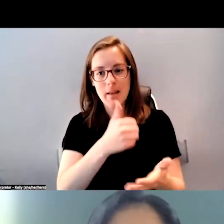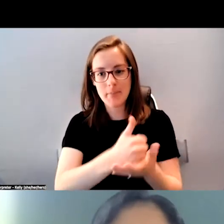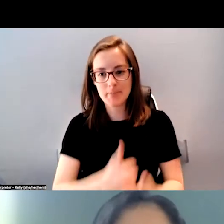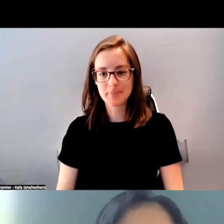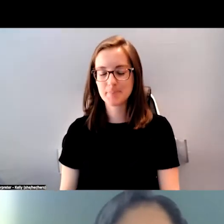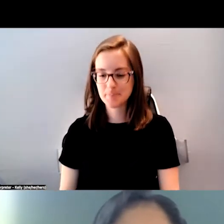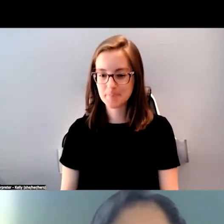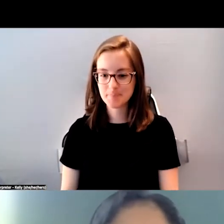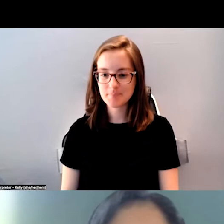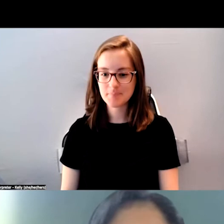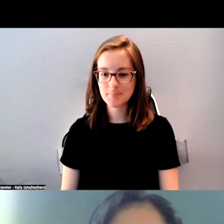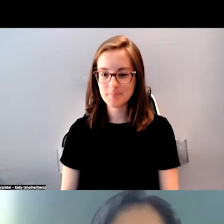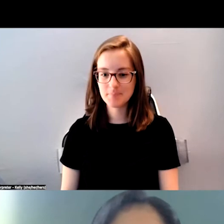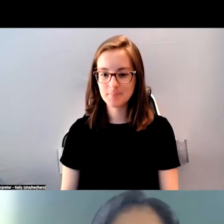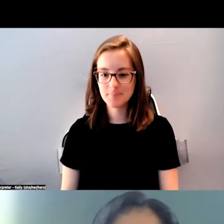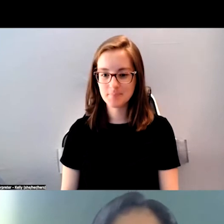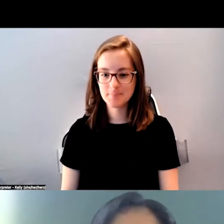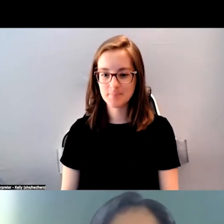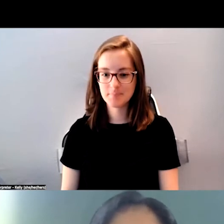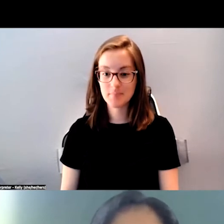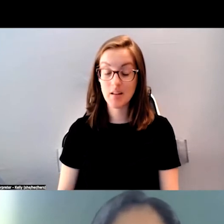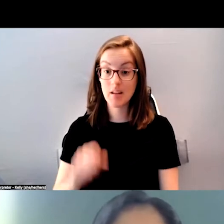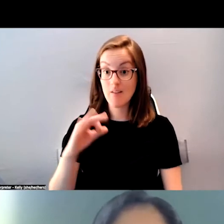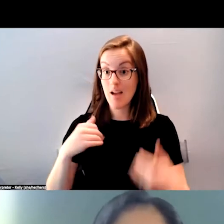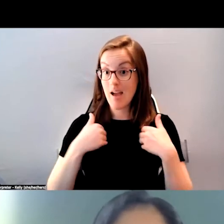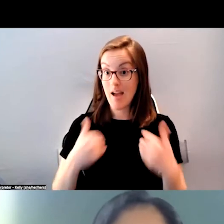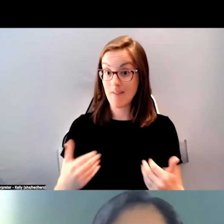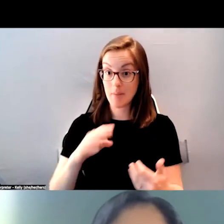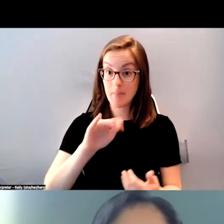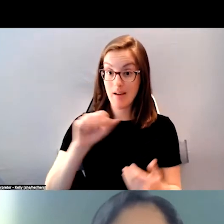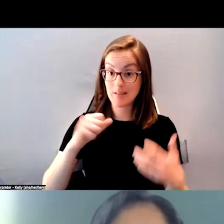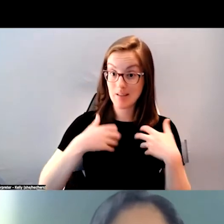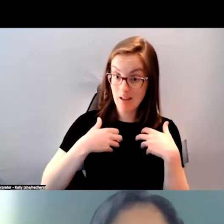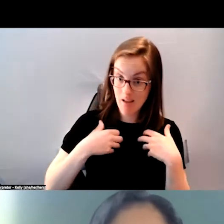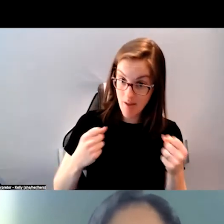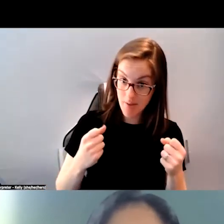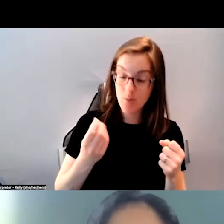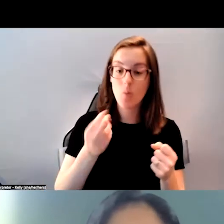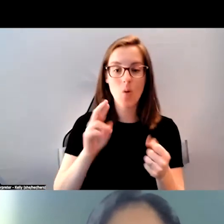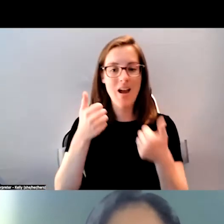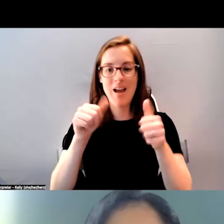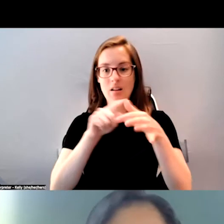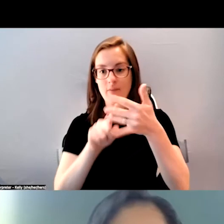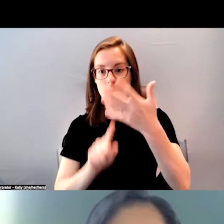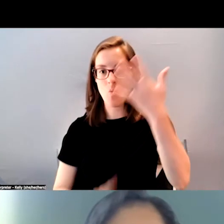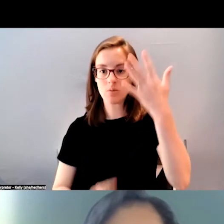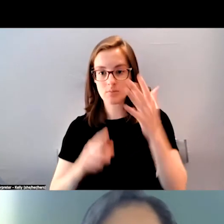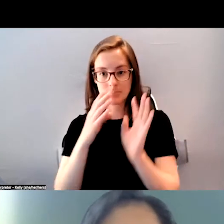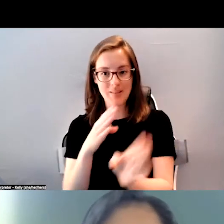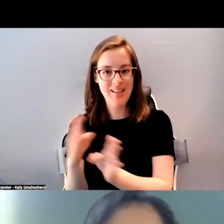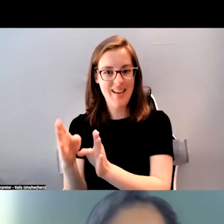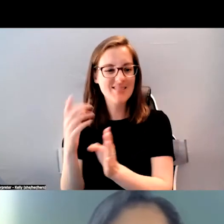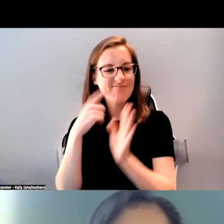has Mass Health or enrolled in any of these Mass Health plans, including OneCare, SCO,